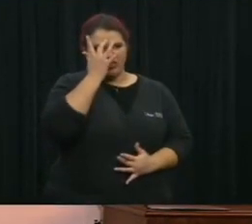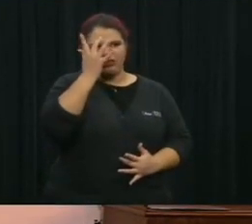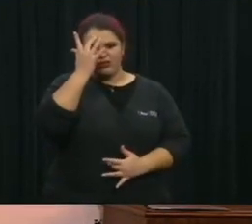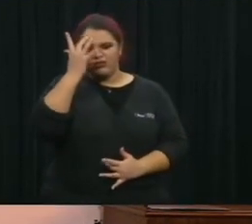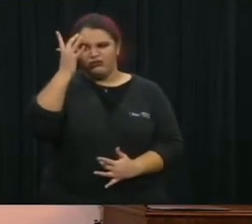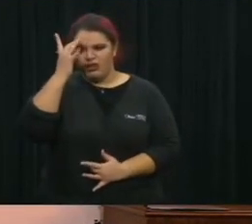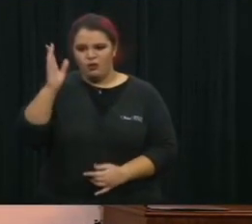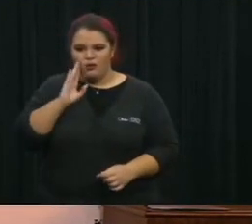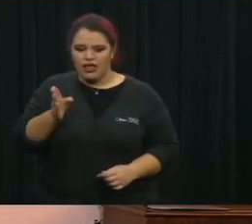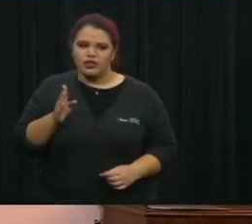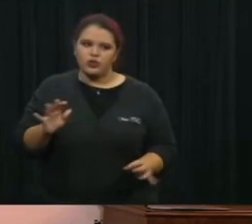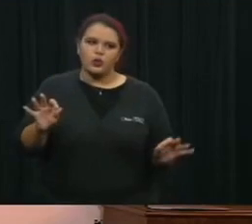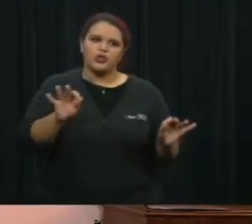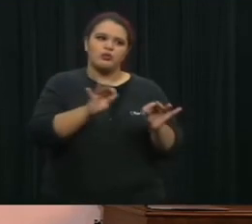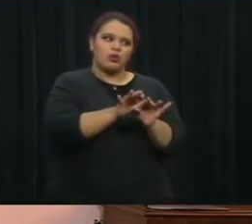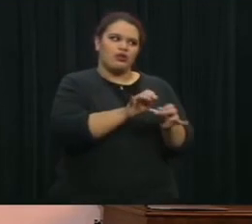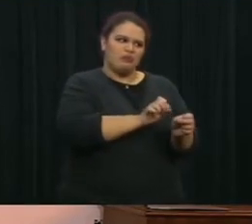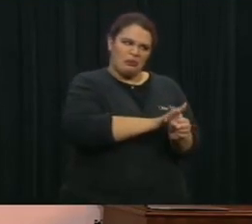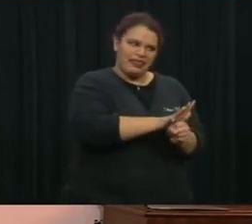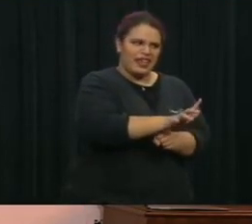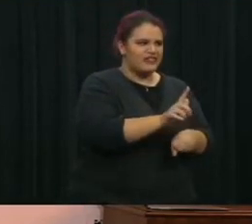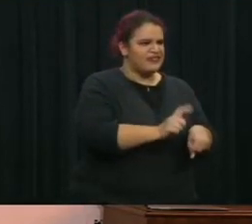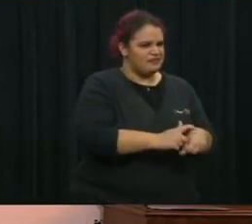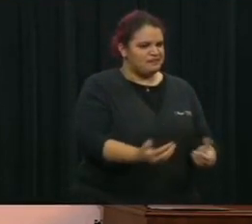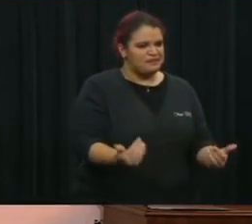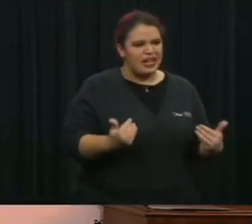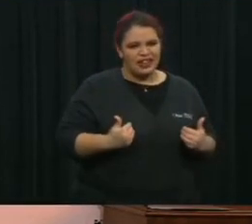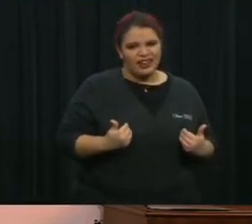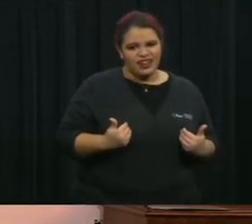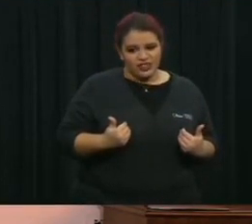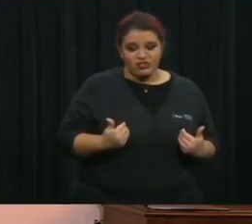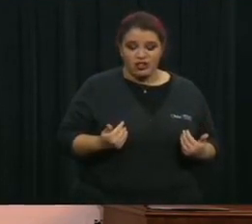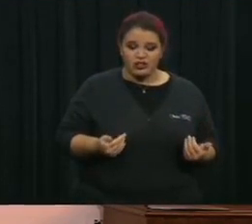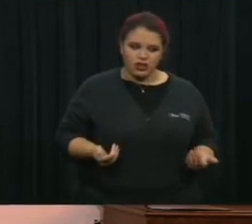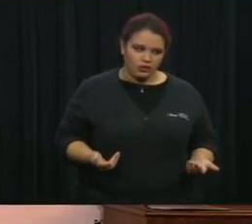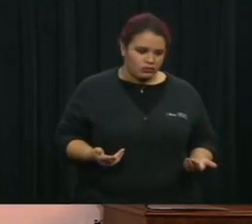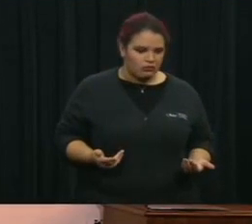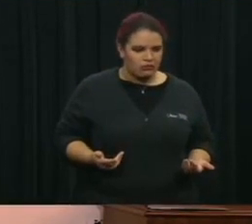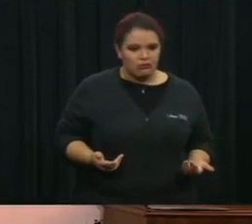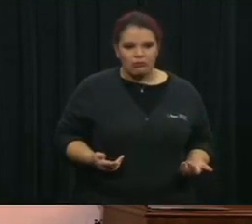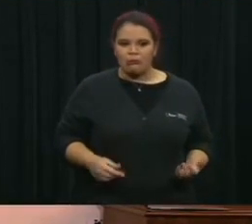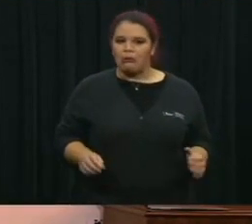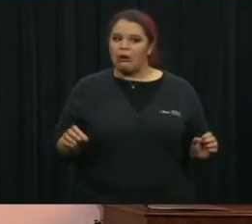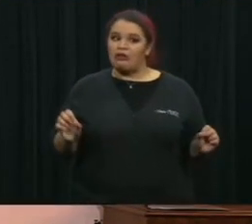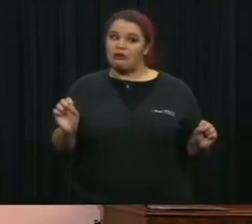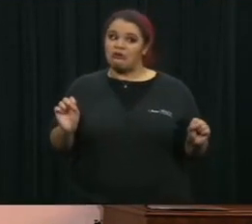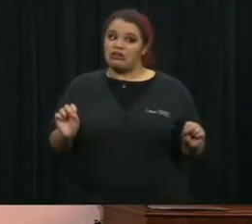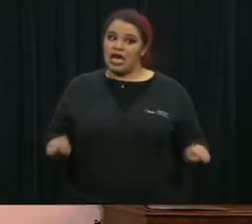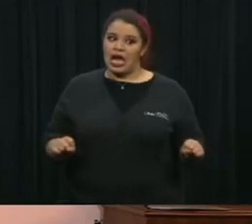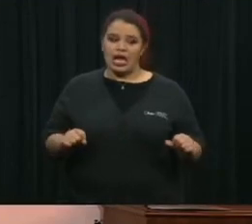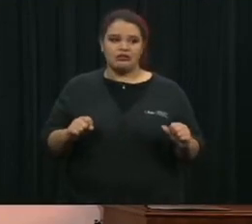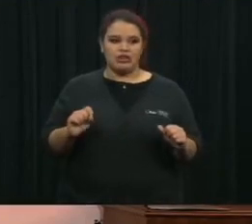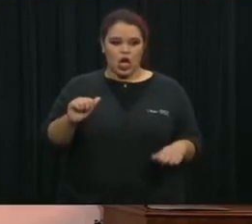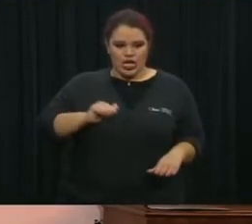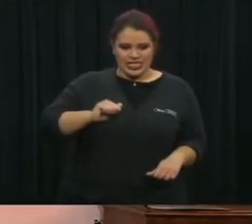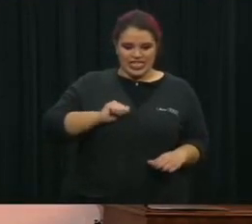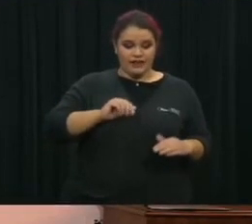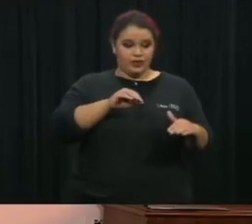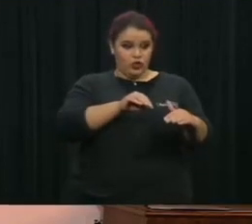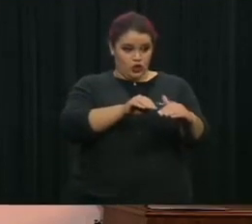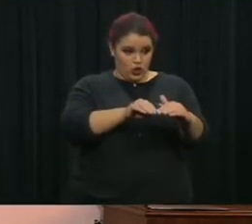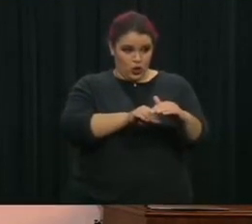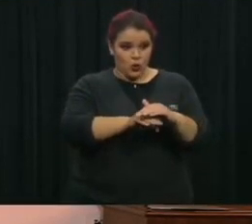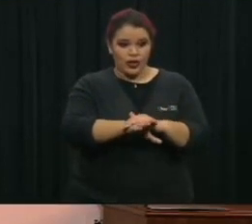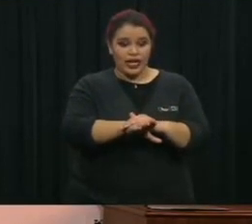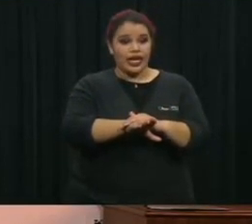there is very important. Whether we can do it, in regard to an in-person election, I